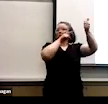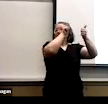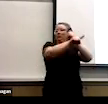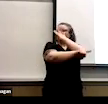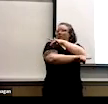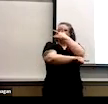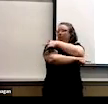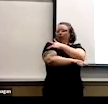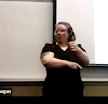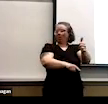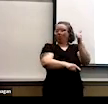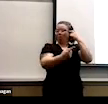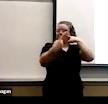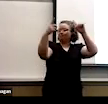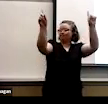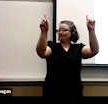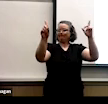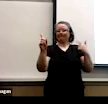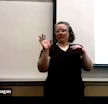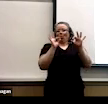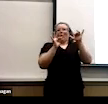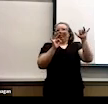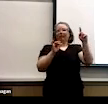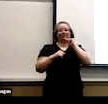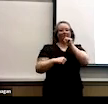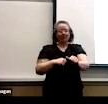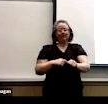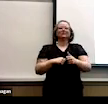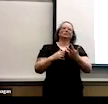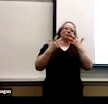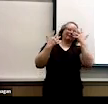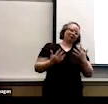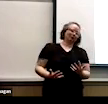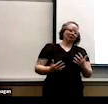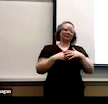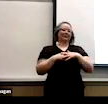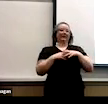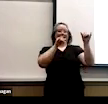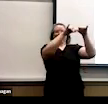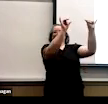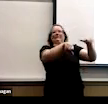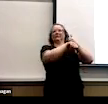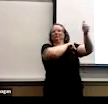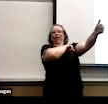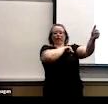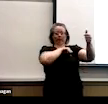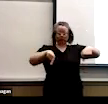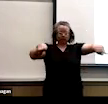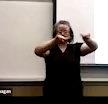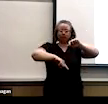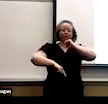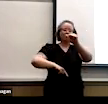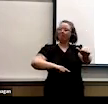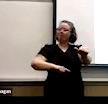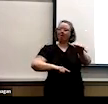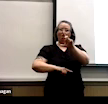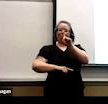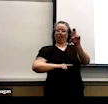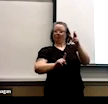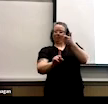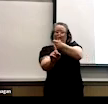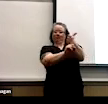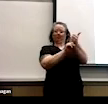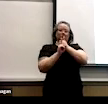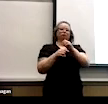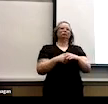model, especially for those complicated people who are going to be seeing a lot of different physicians or specialists of one kind or another. And I think it took a lot of work on